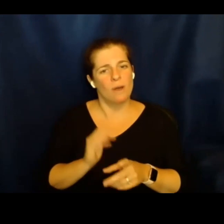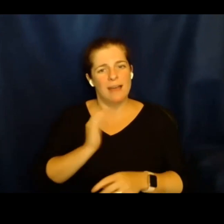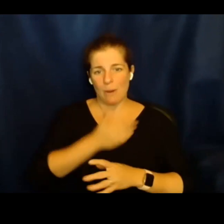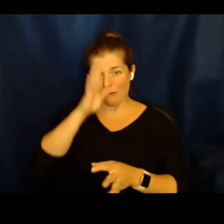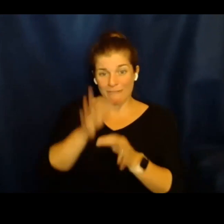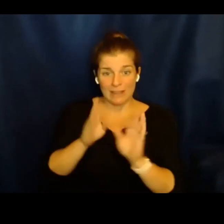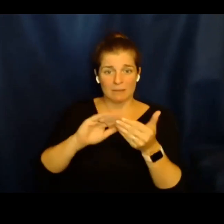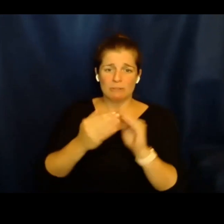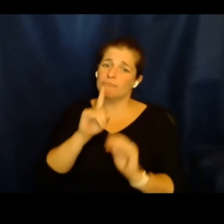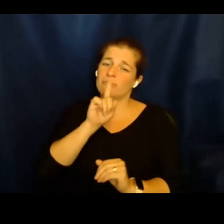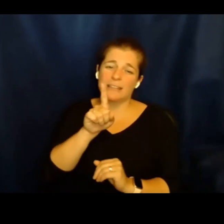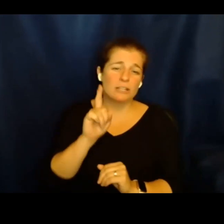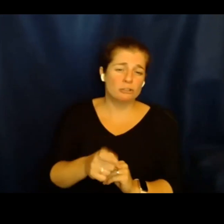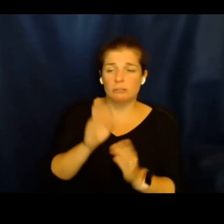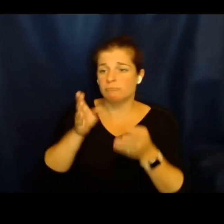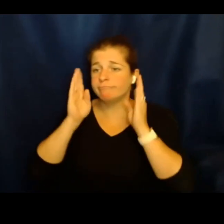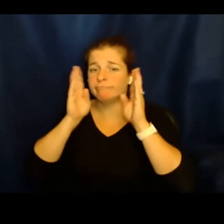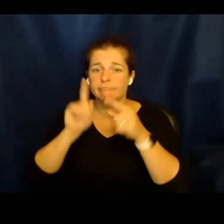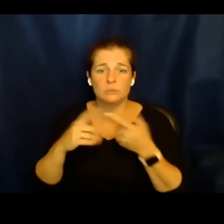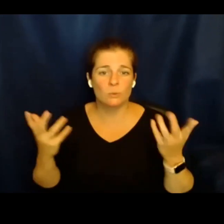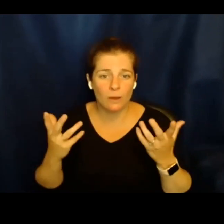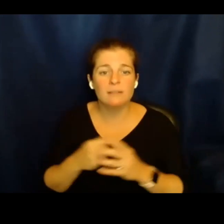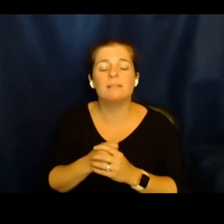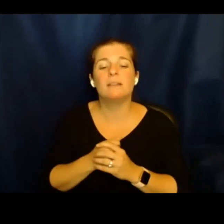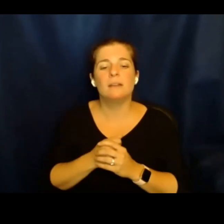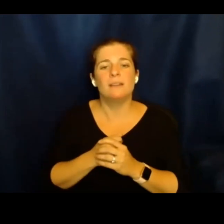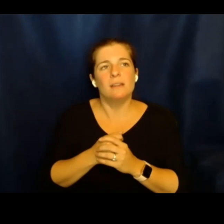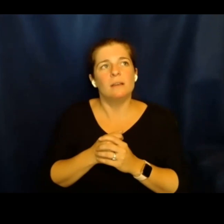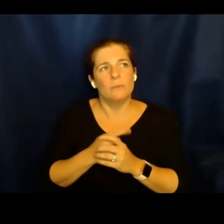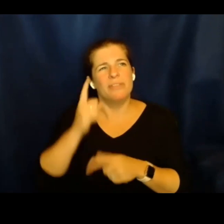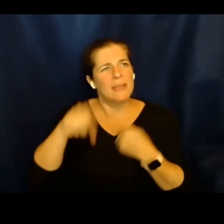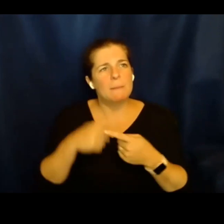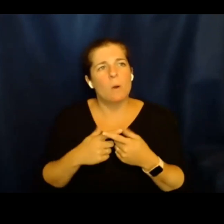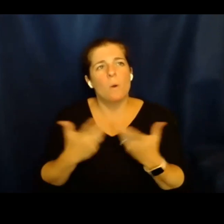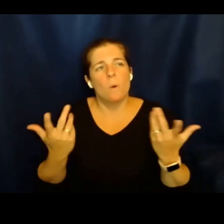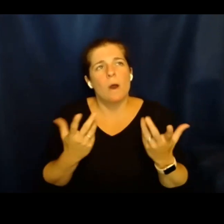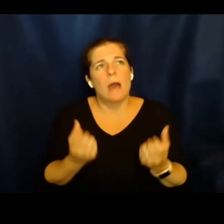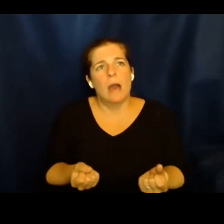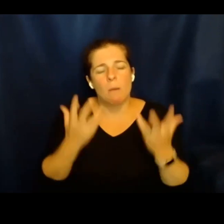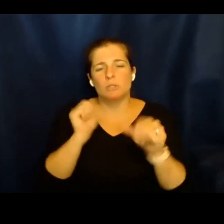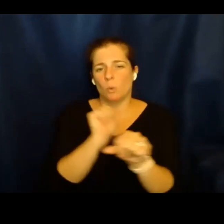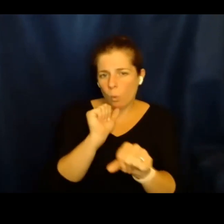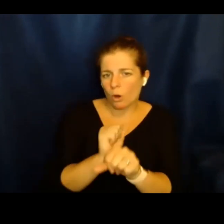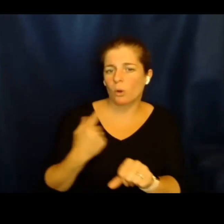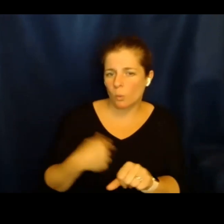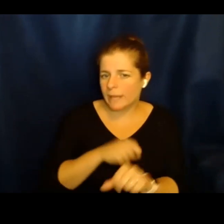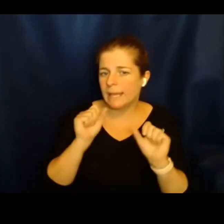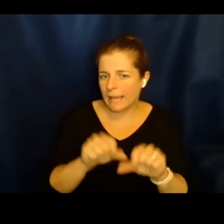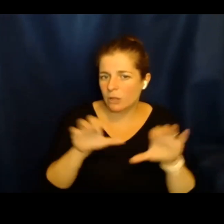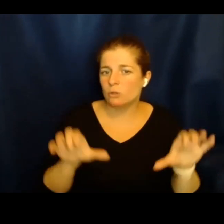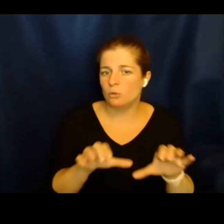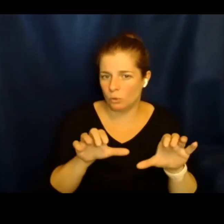is how far and how much work can we do based on what unites us rather than what